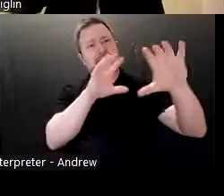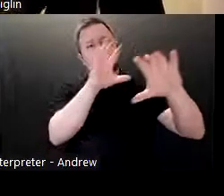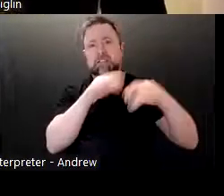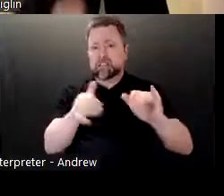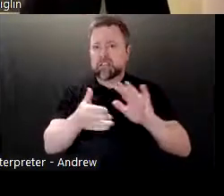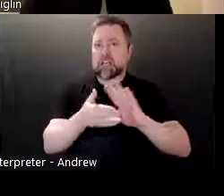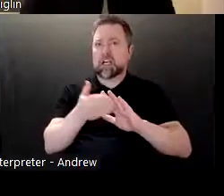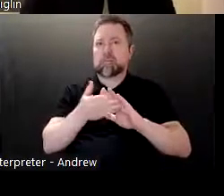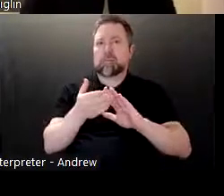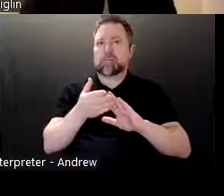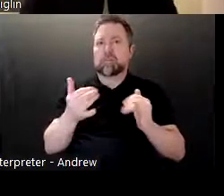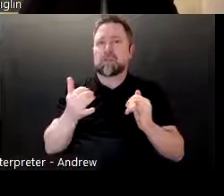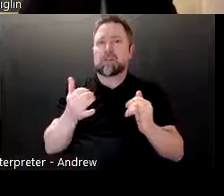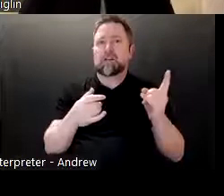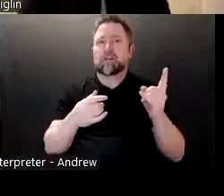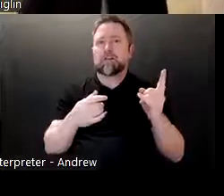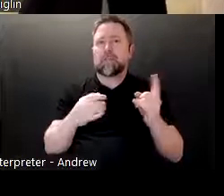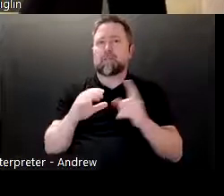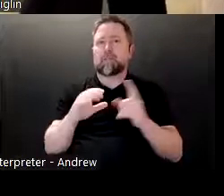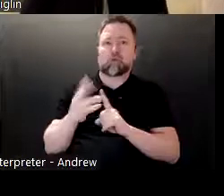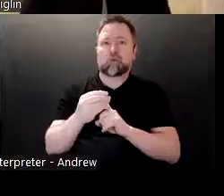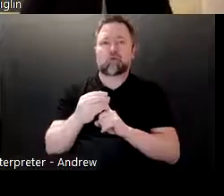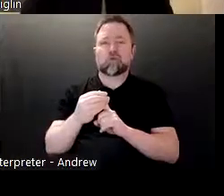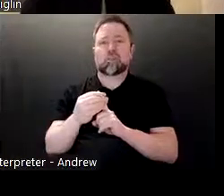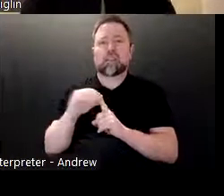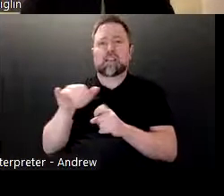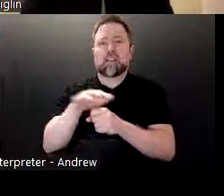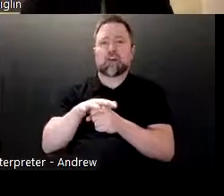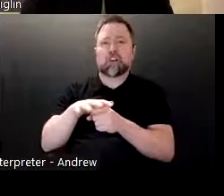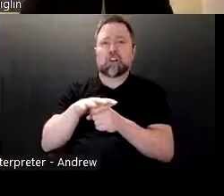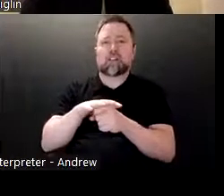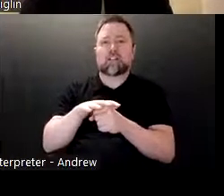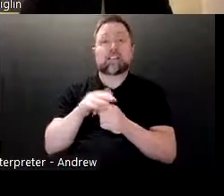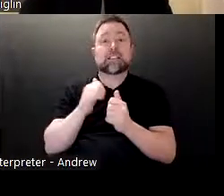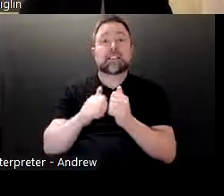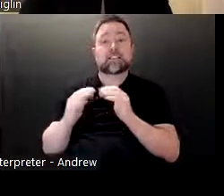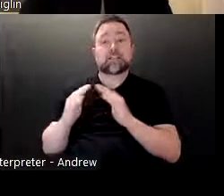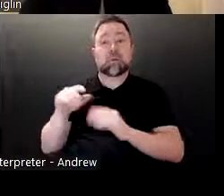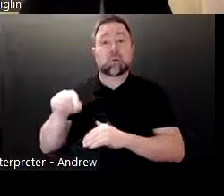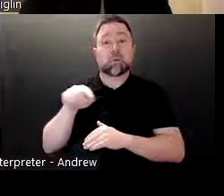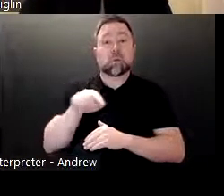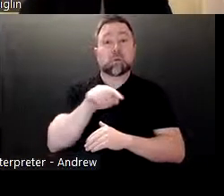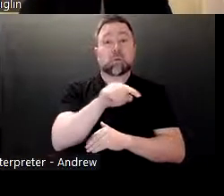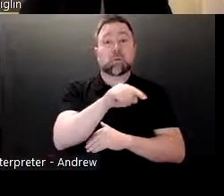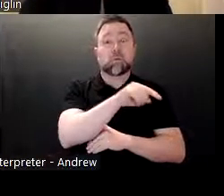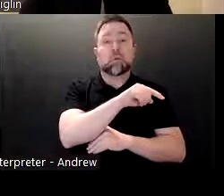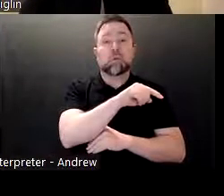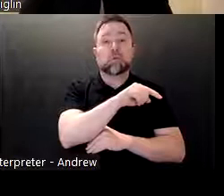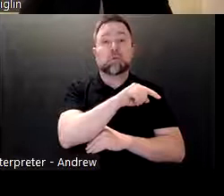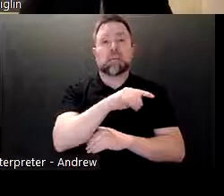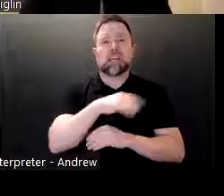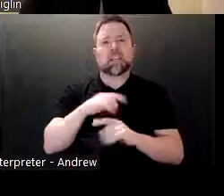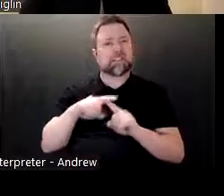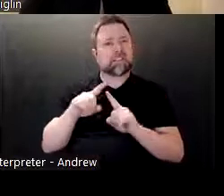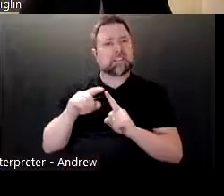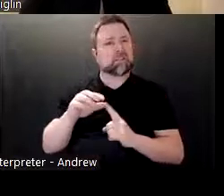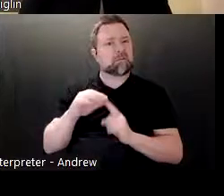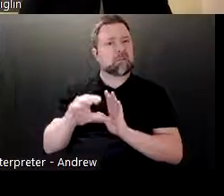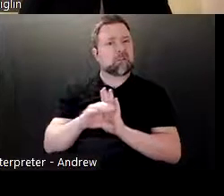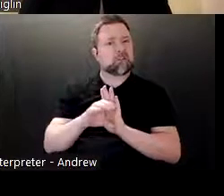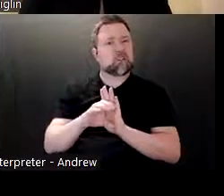the long-standing cultural ethos of this area. Each town along the main line has its own character, its main